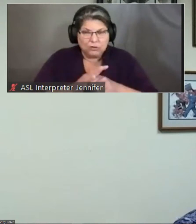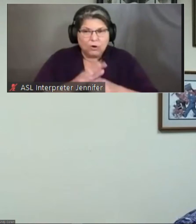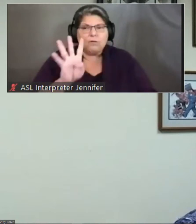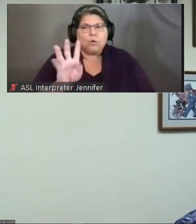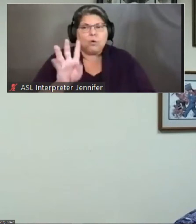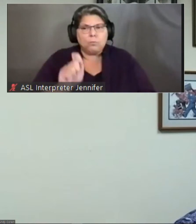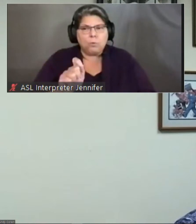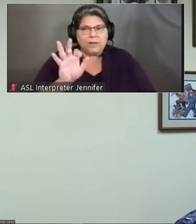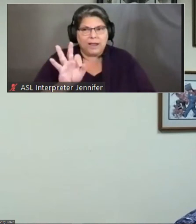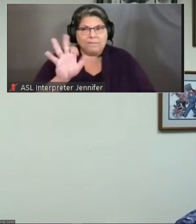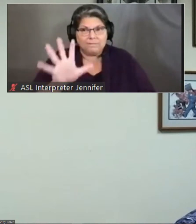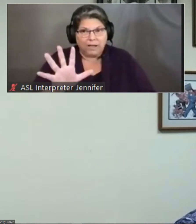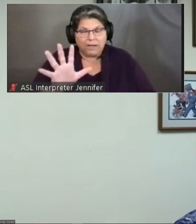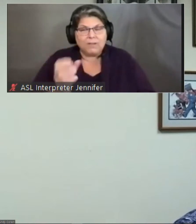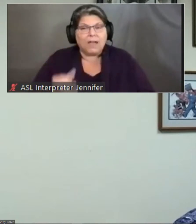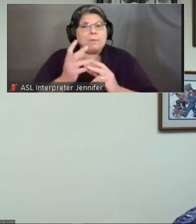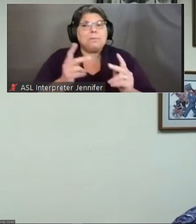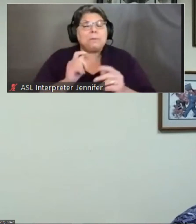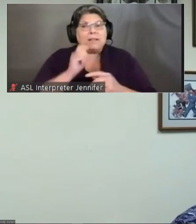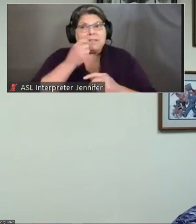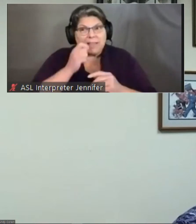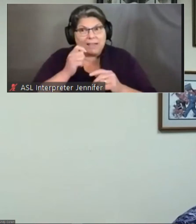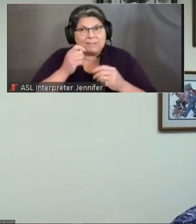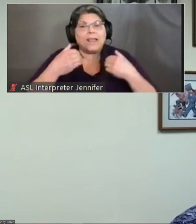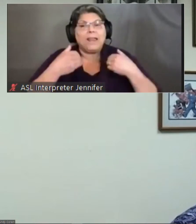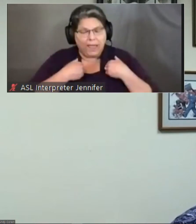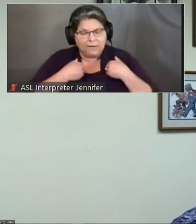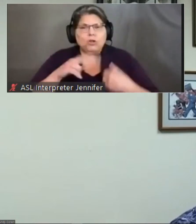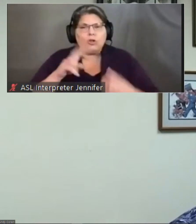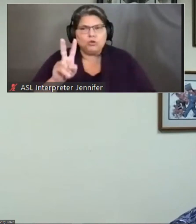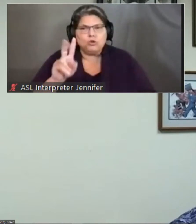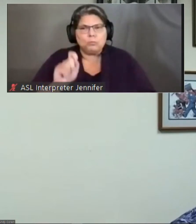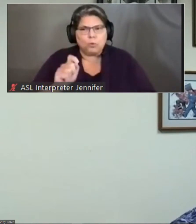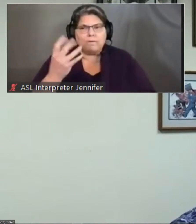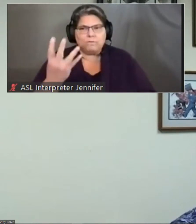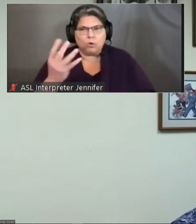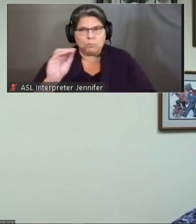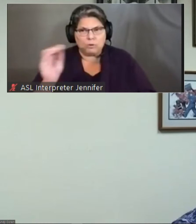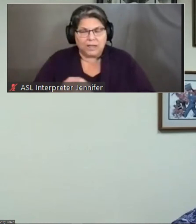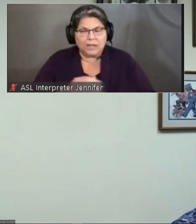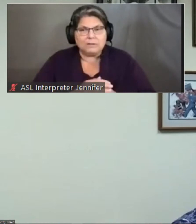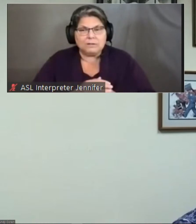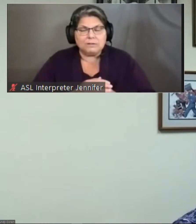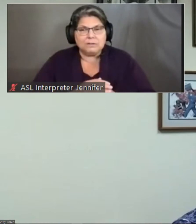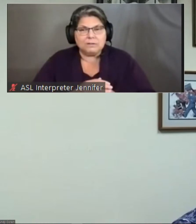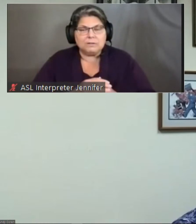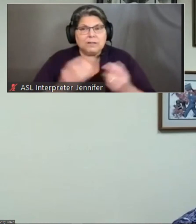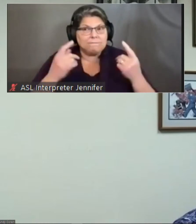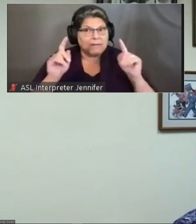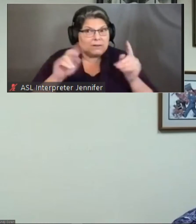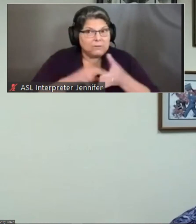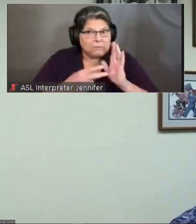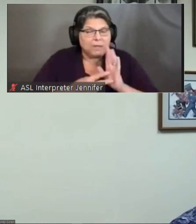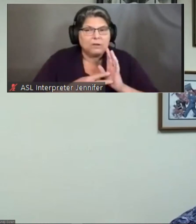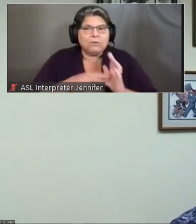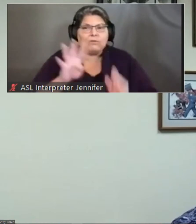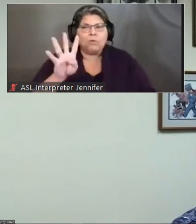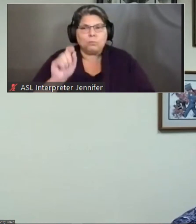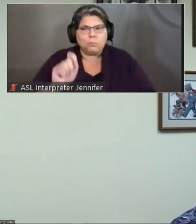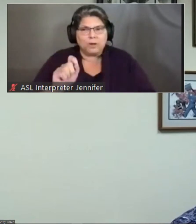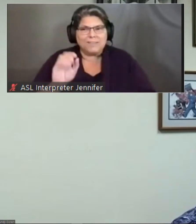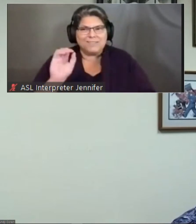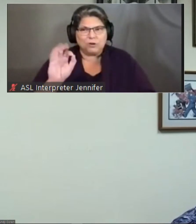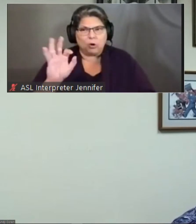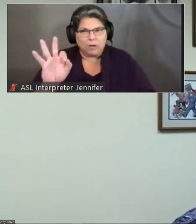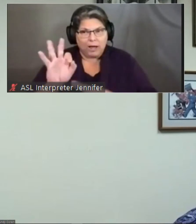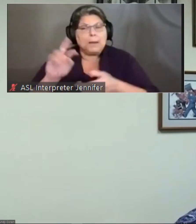rate 2.4%. Our R effective value is 0.69. Remember, this is a